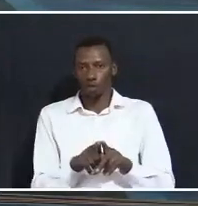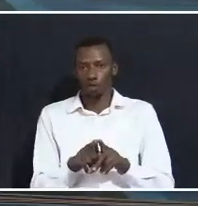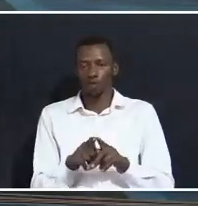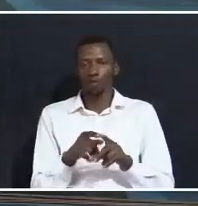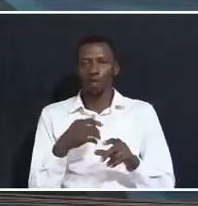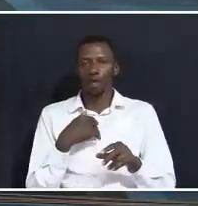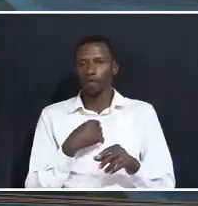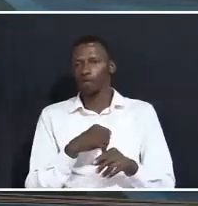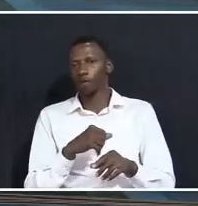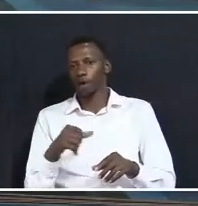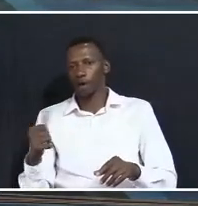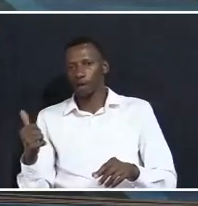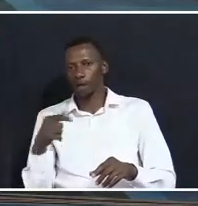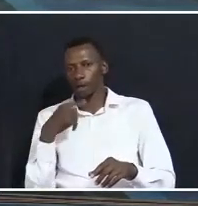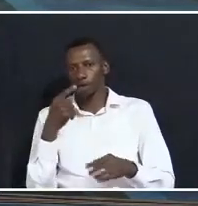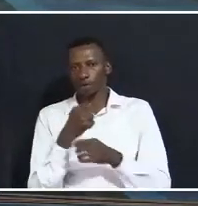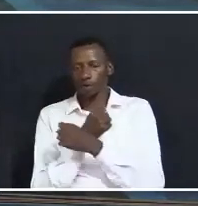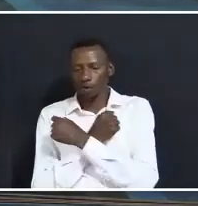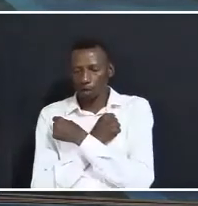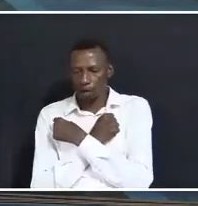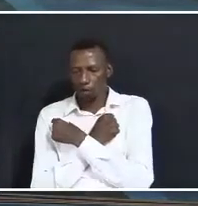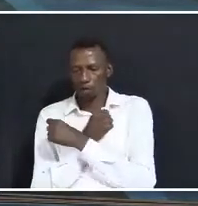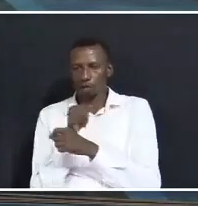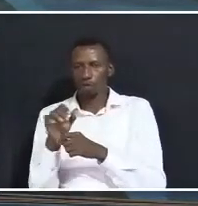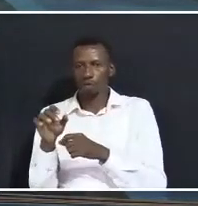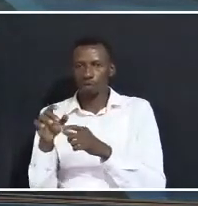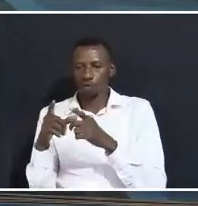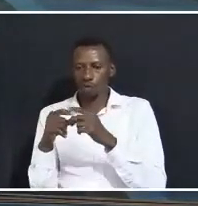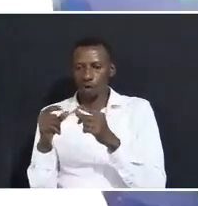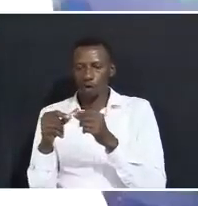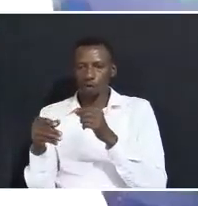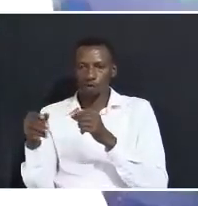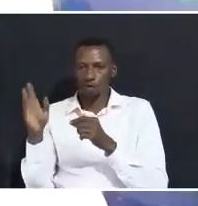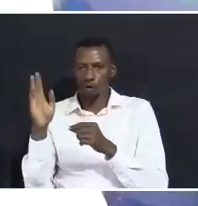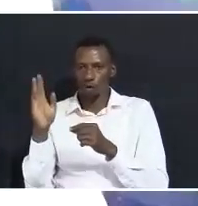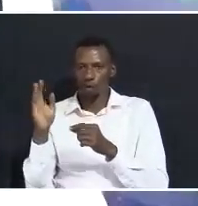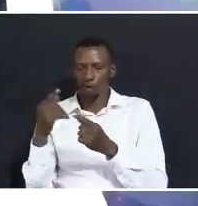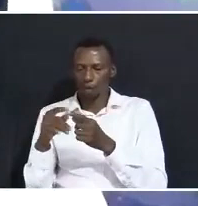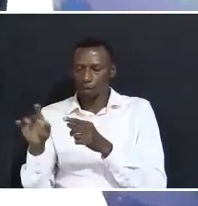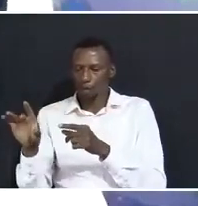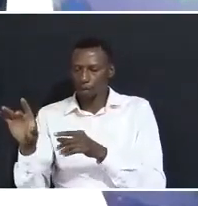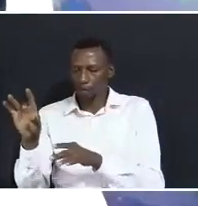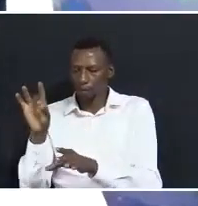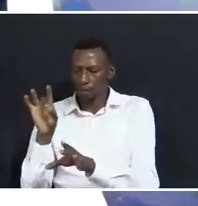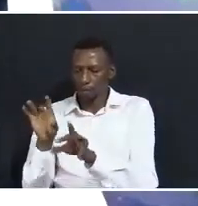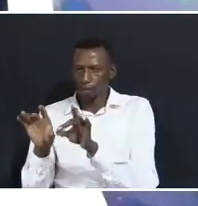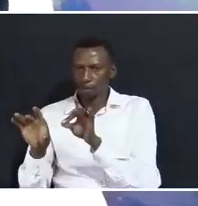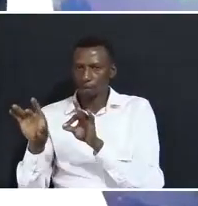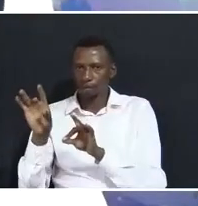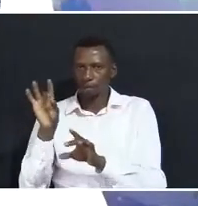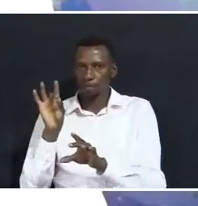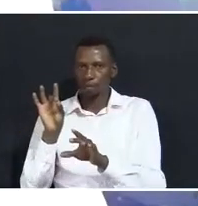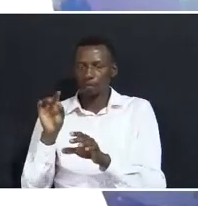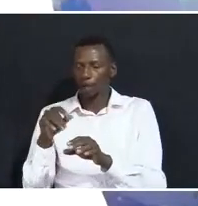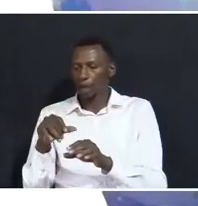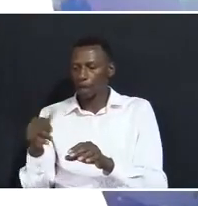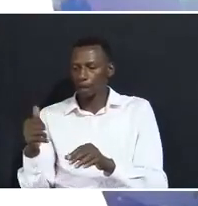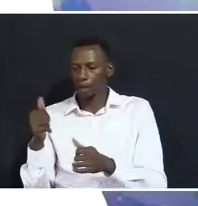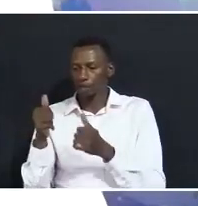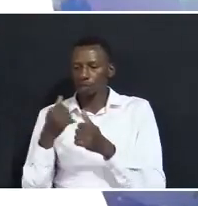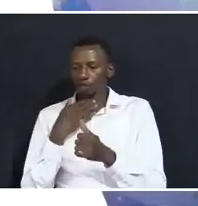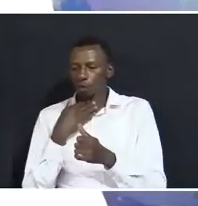love the word of God, but they like to pick it selectively. They pick the things they want and they leave out the